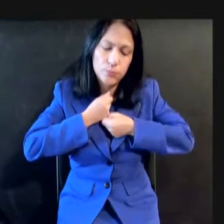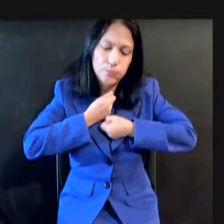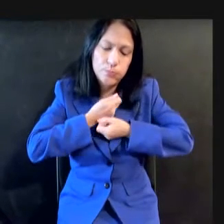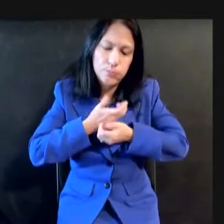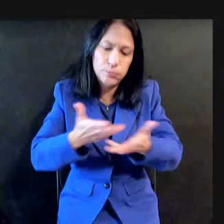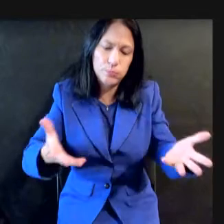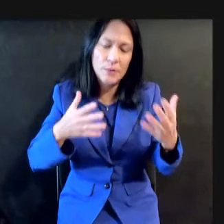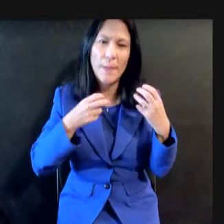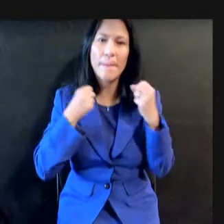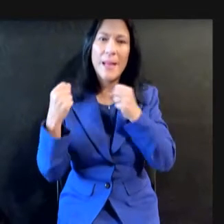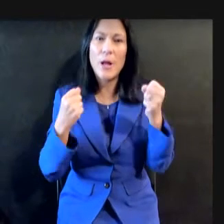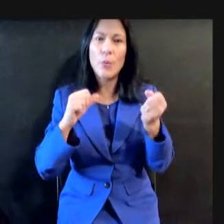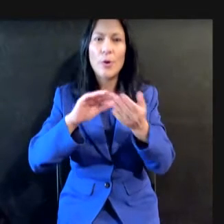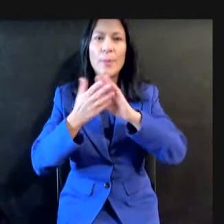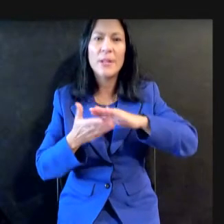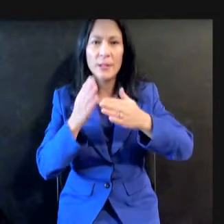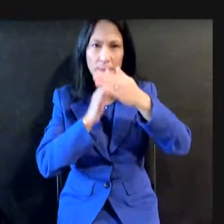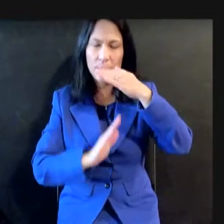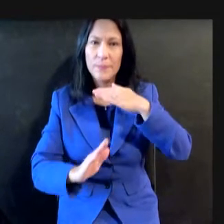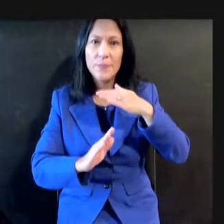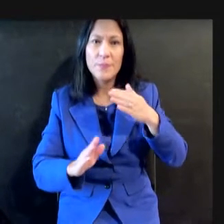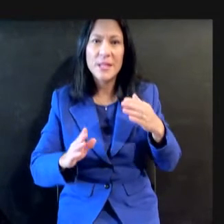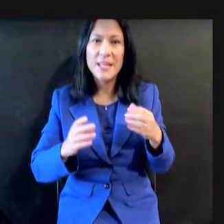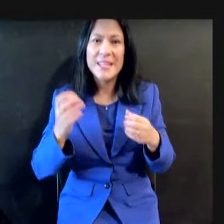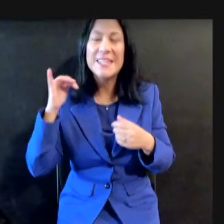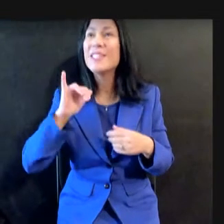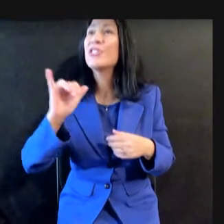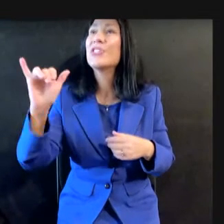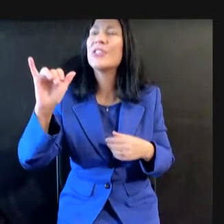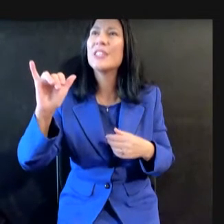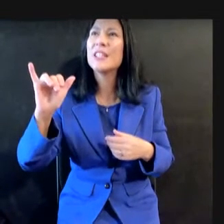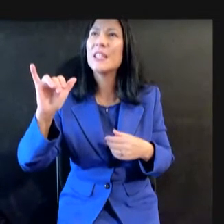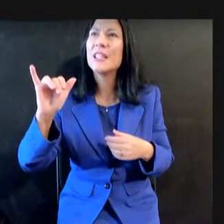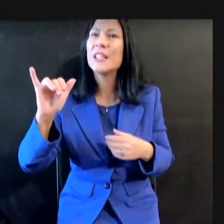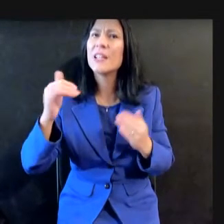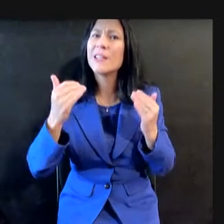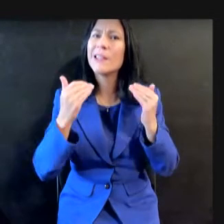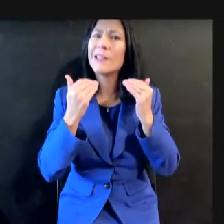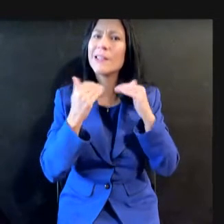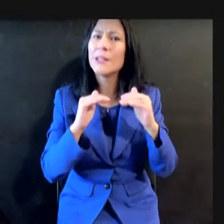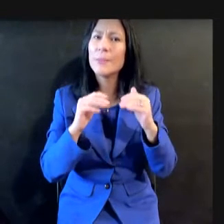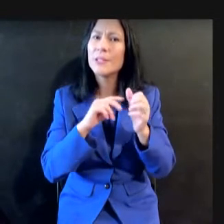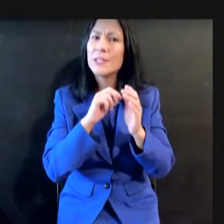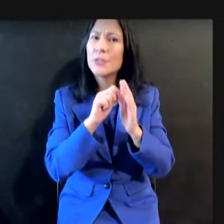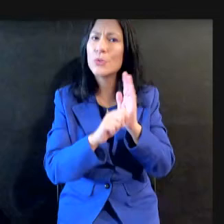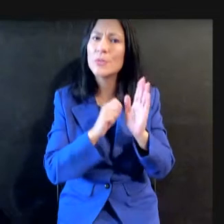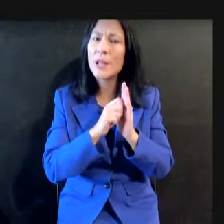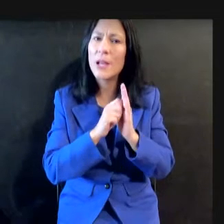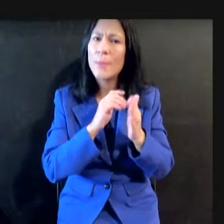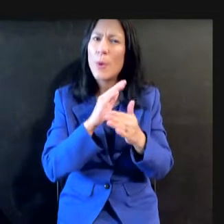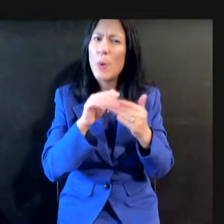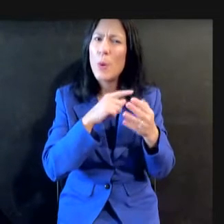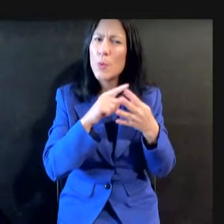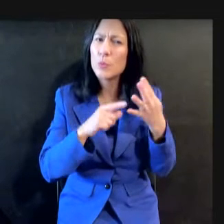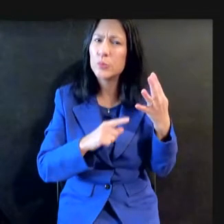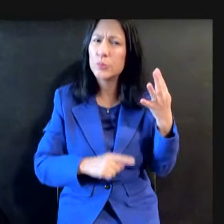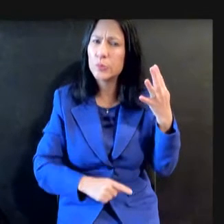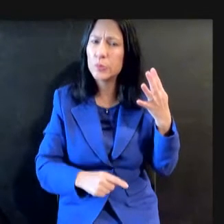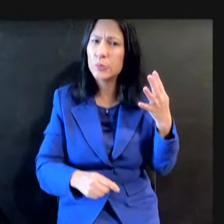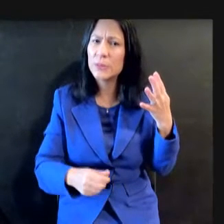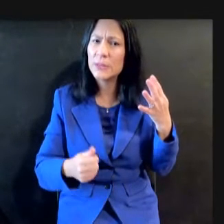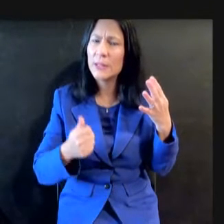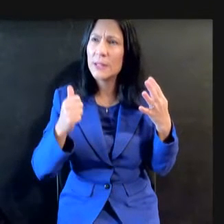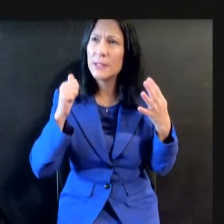vulnerable, eternity subject to time, all this self-giving by